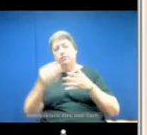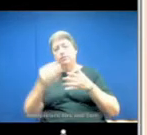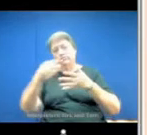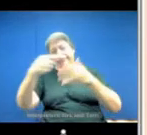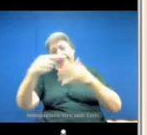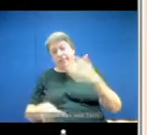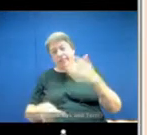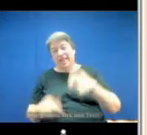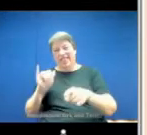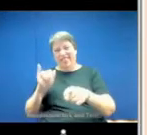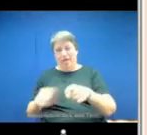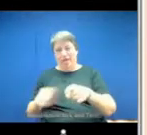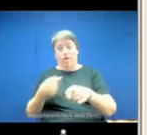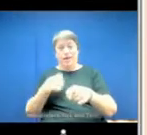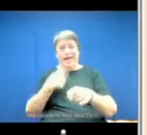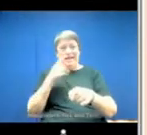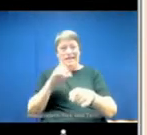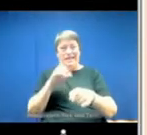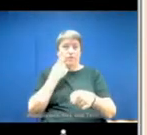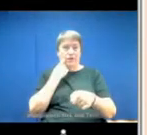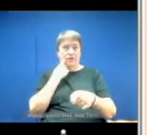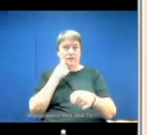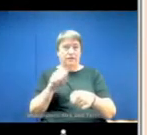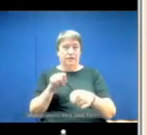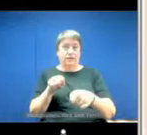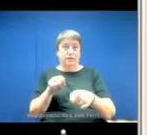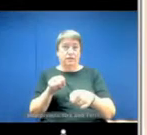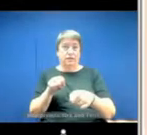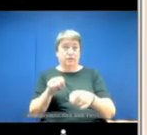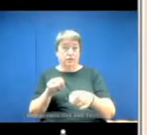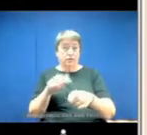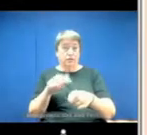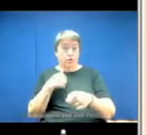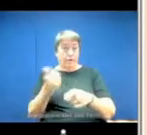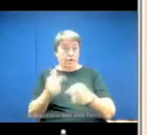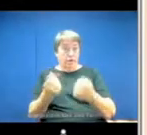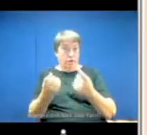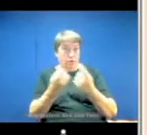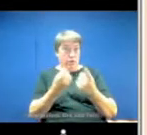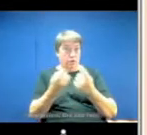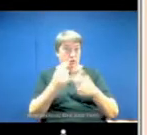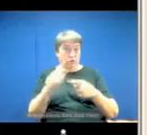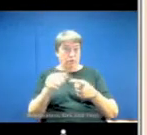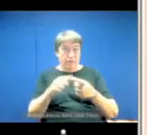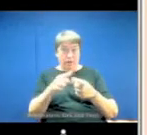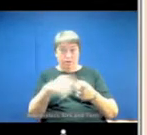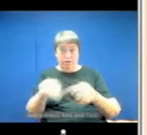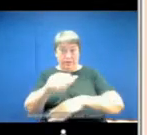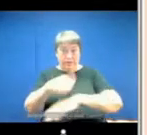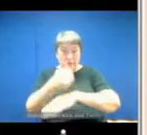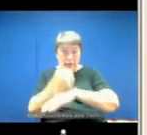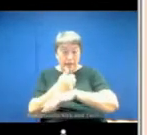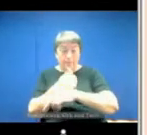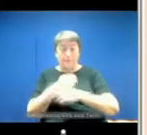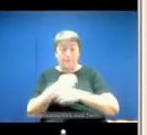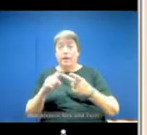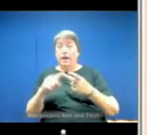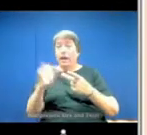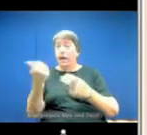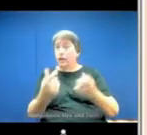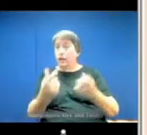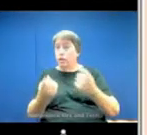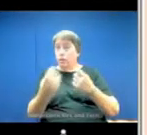did recently. So any questions about the setup? Any questions about anything we've talked about thus far?